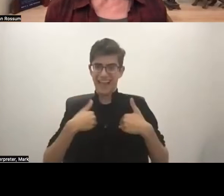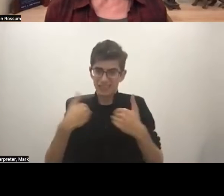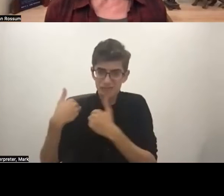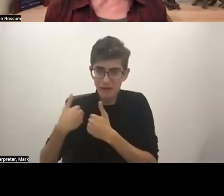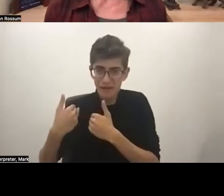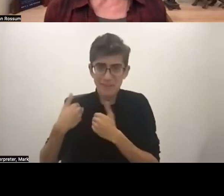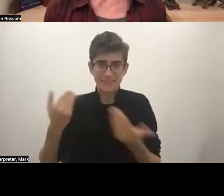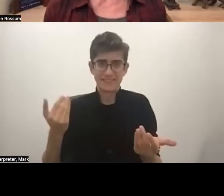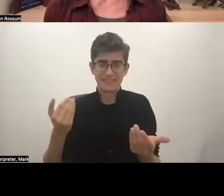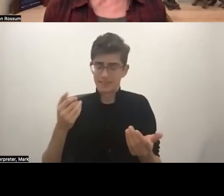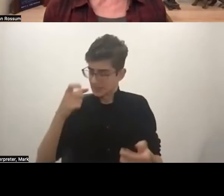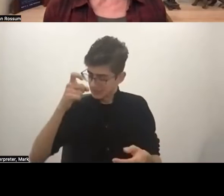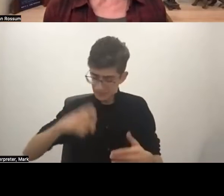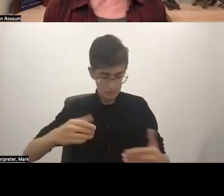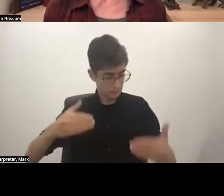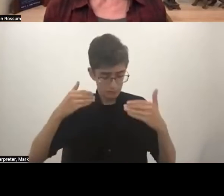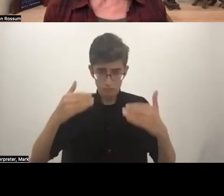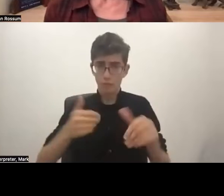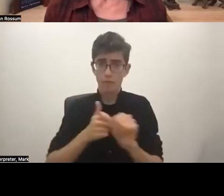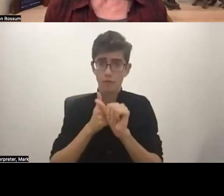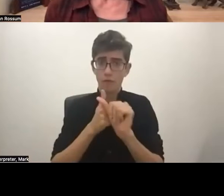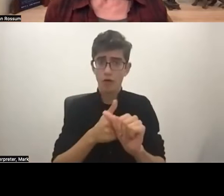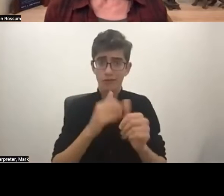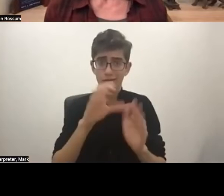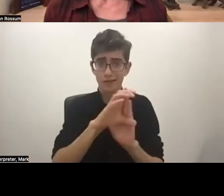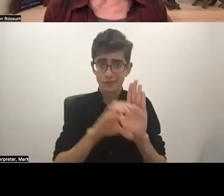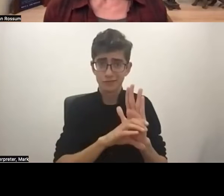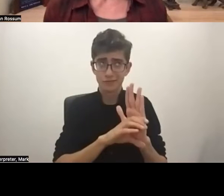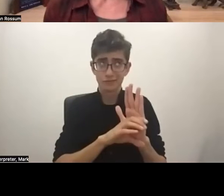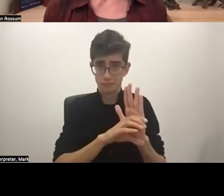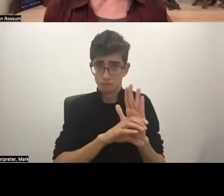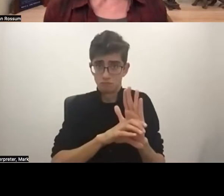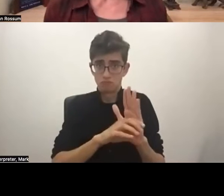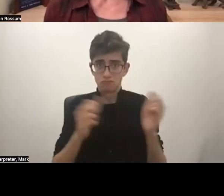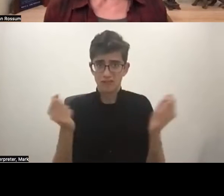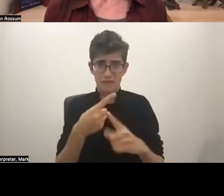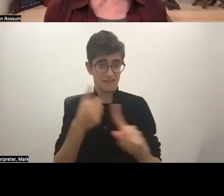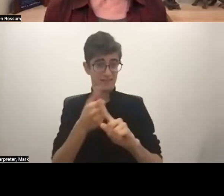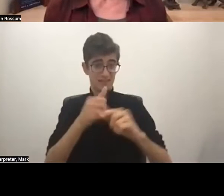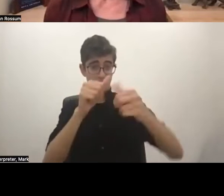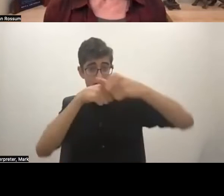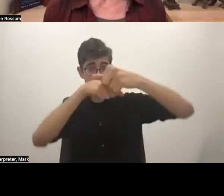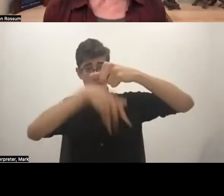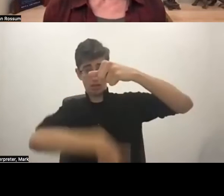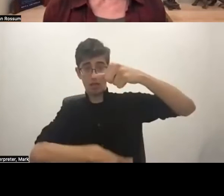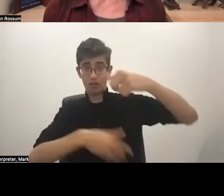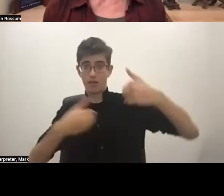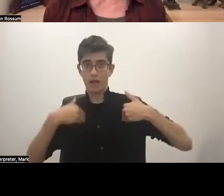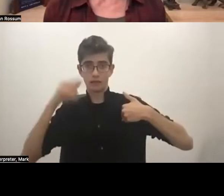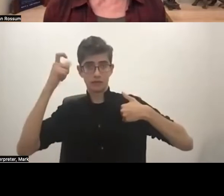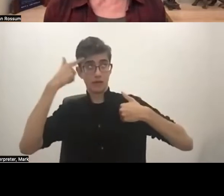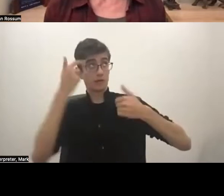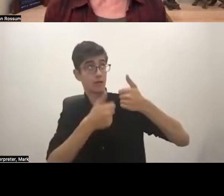to implement the Constitution. And everyone exercising governmental authority has to take